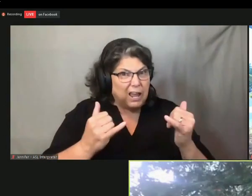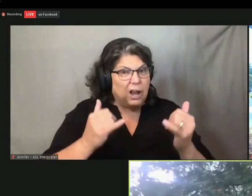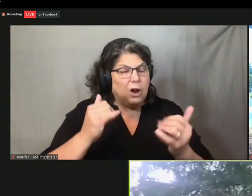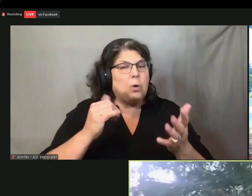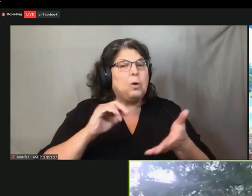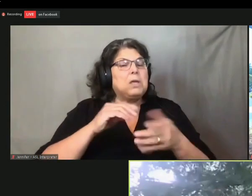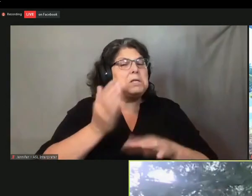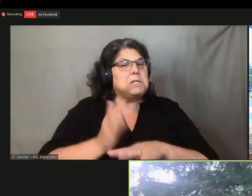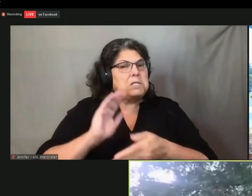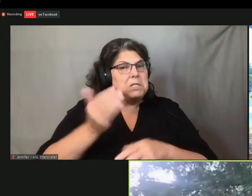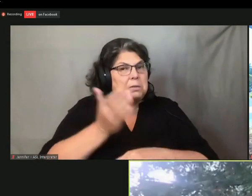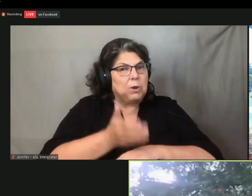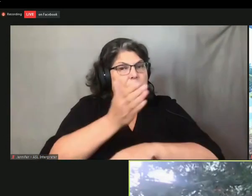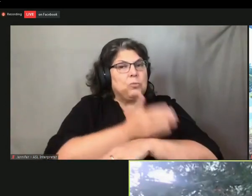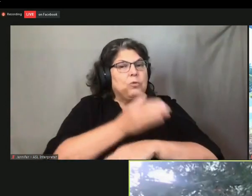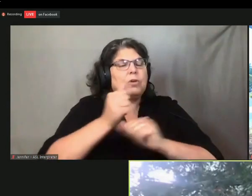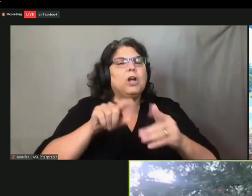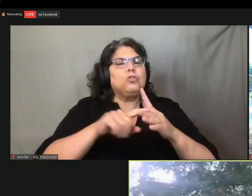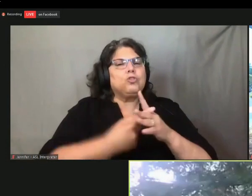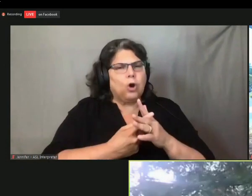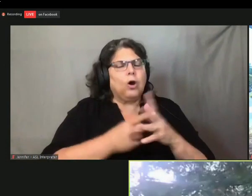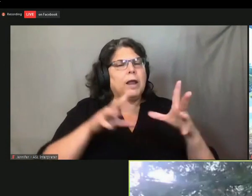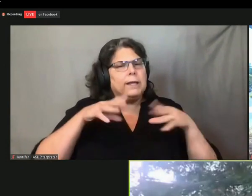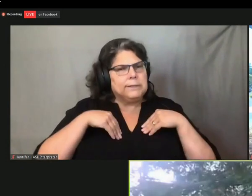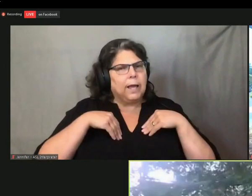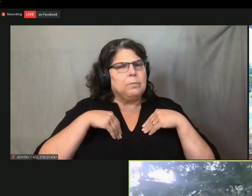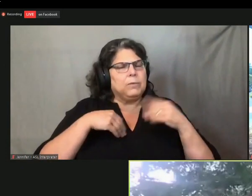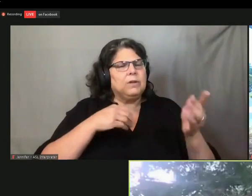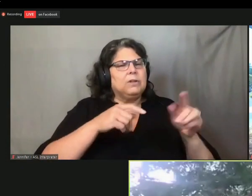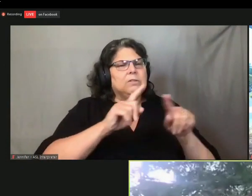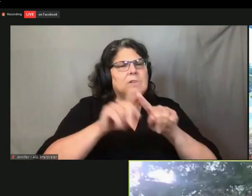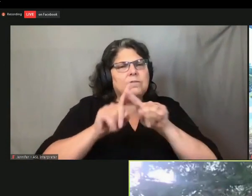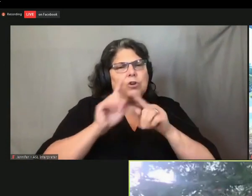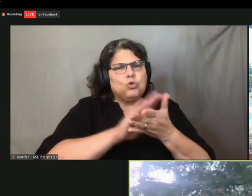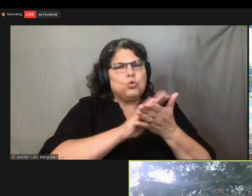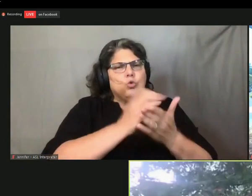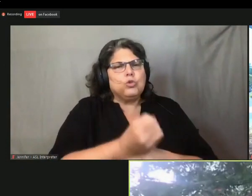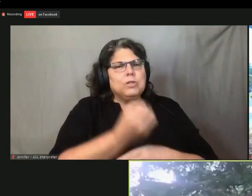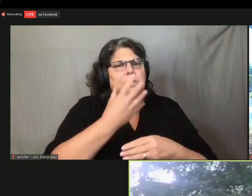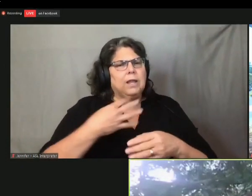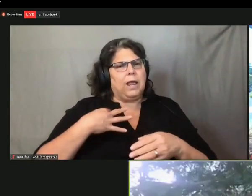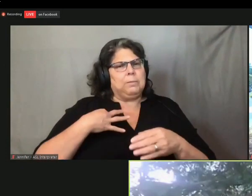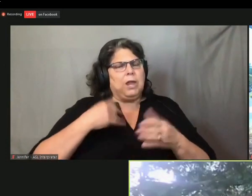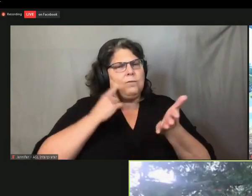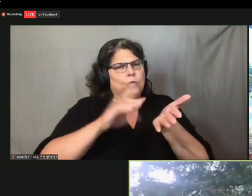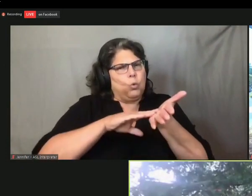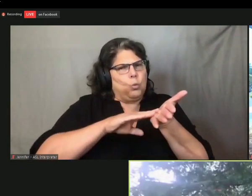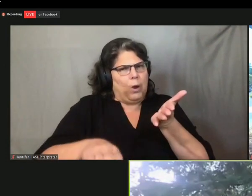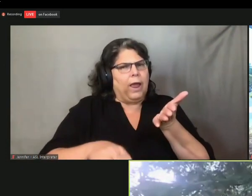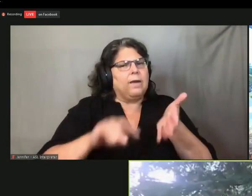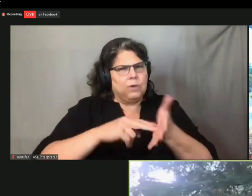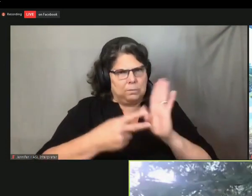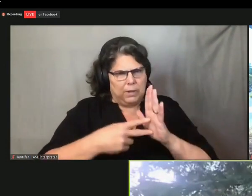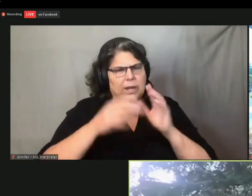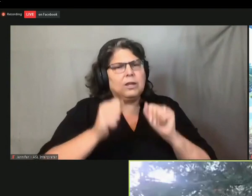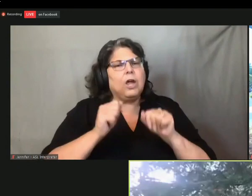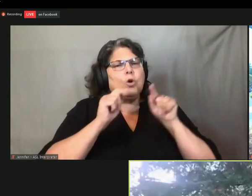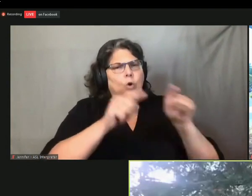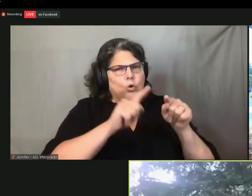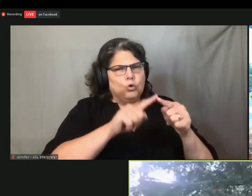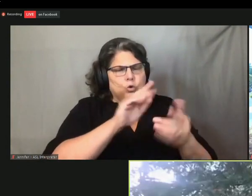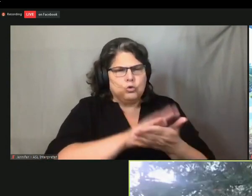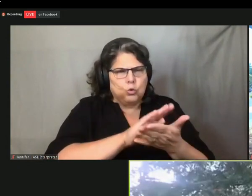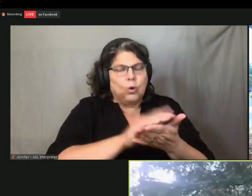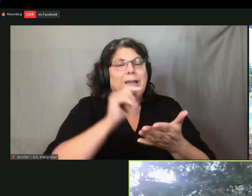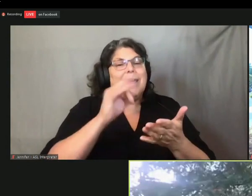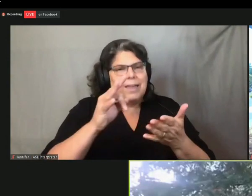consider waiver applications from schools for in-person learning under specific conditions. Those conditions were spelled